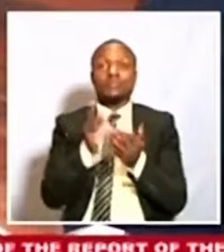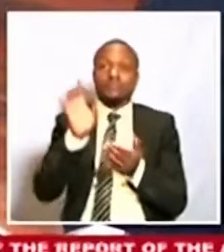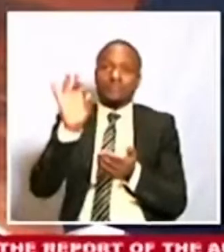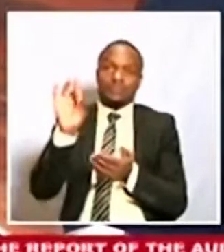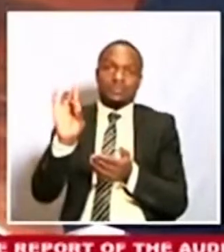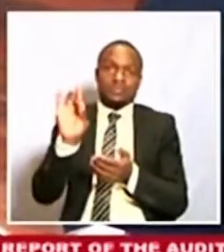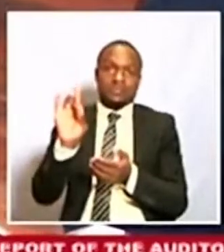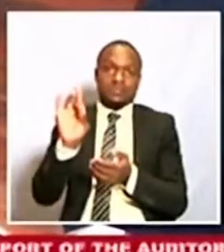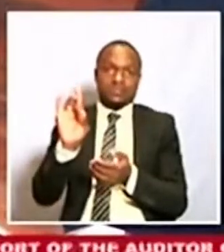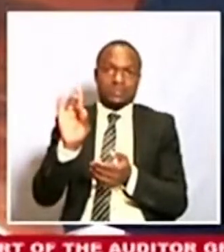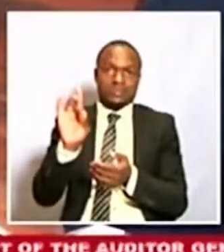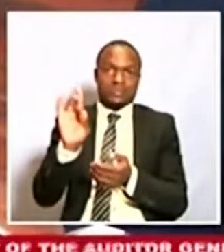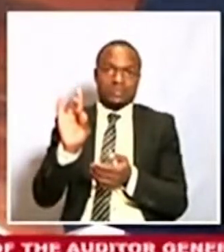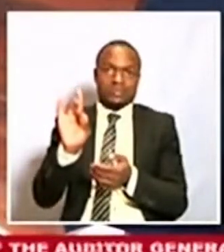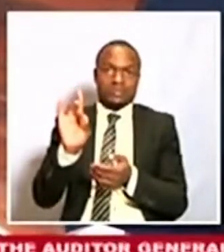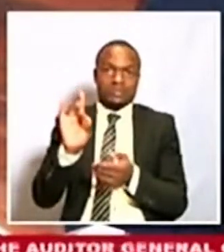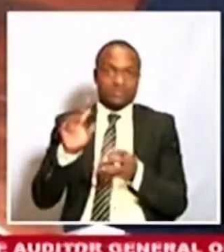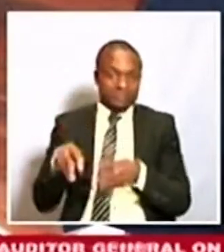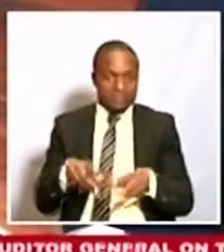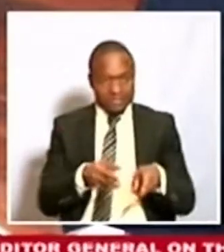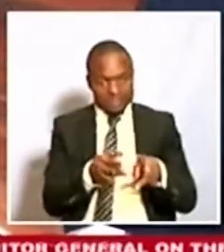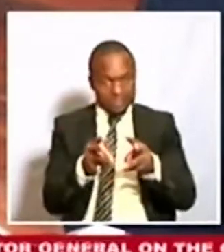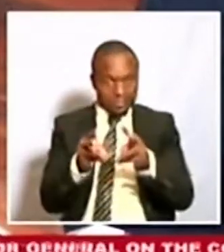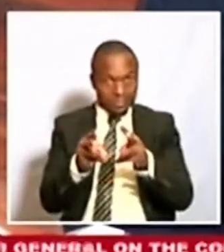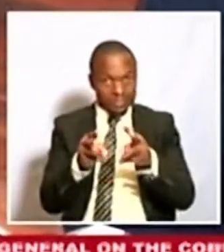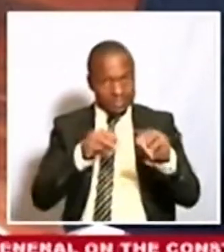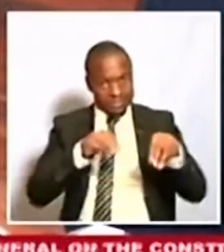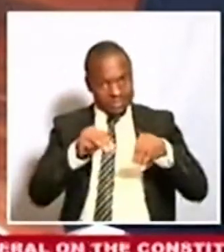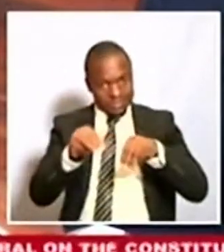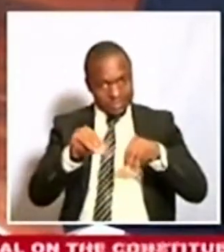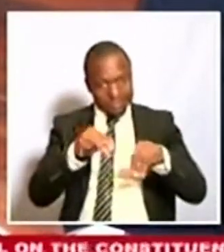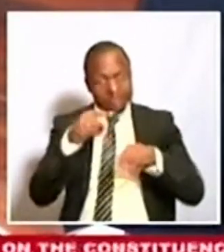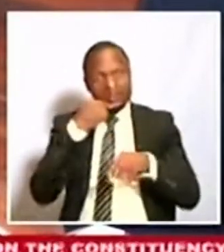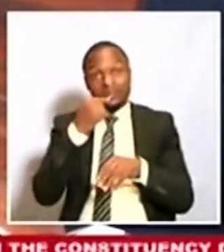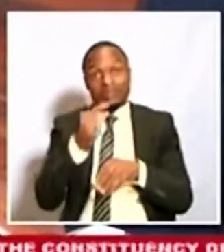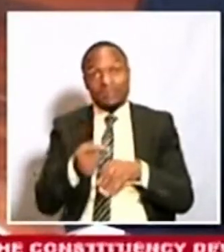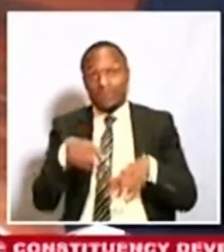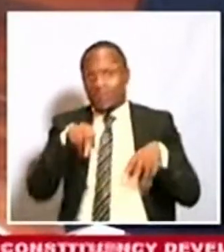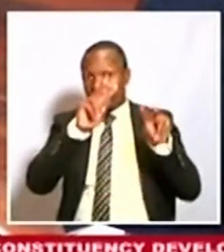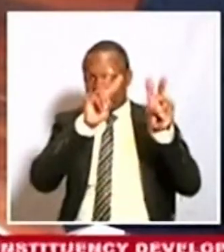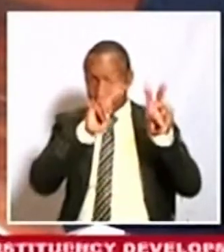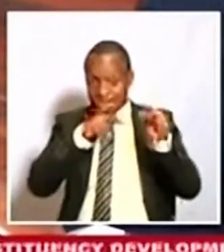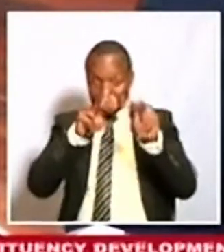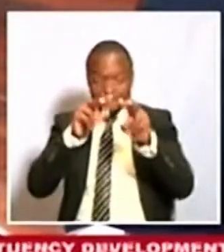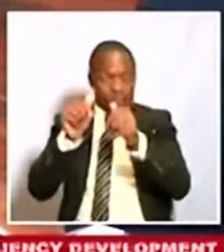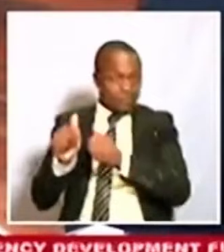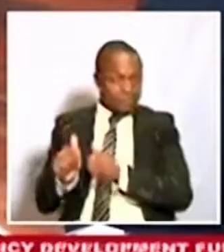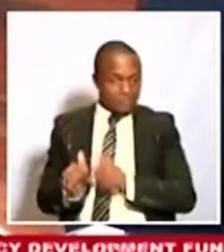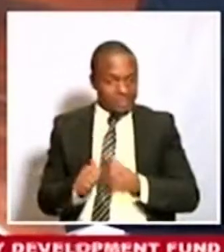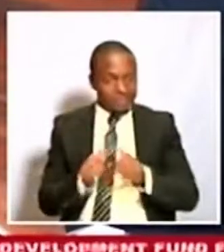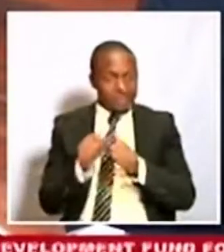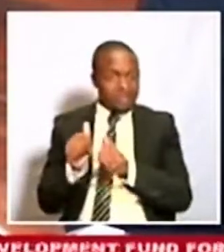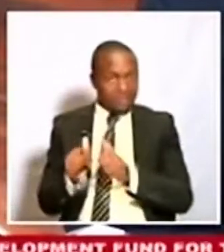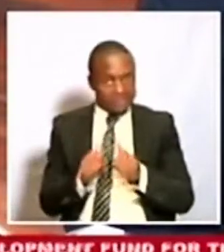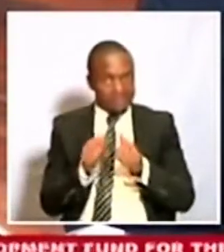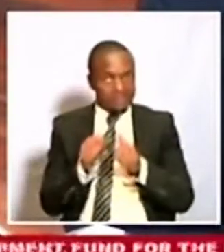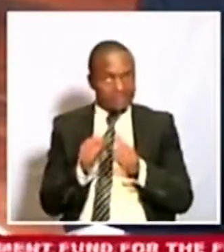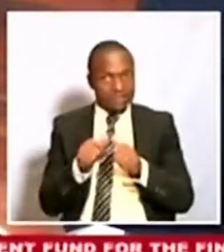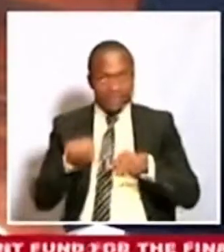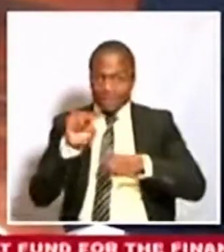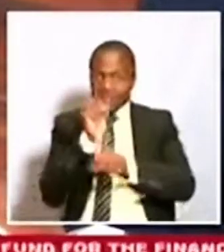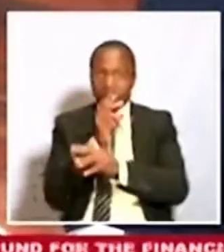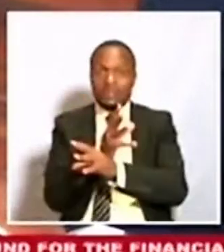8. Remedial measure is that management wishes to state that monitoring activities have intensified with the availability of